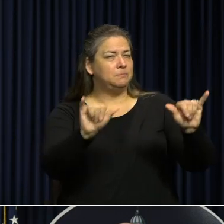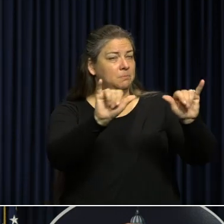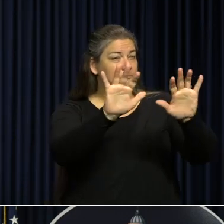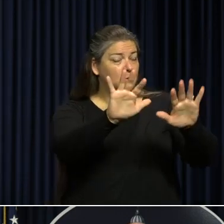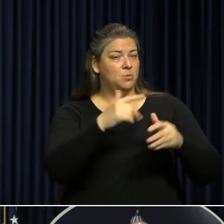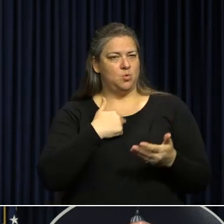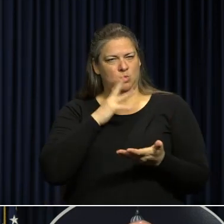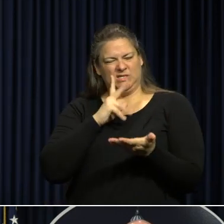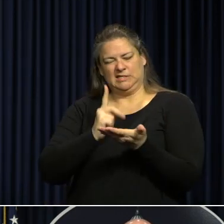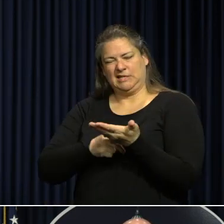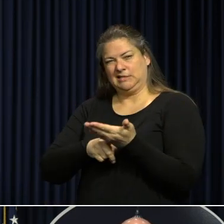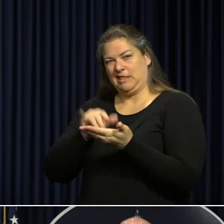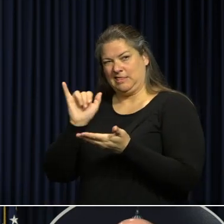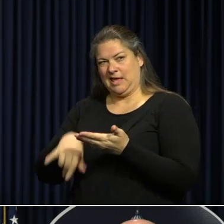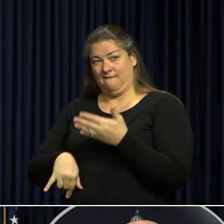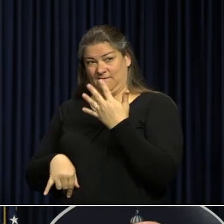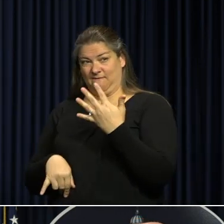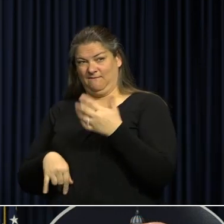time for what this means.